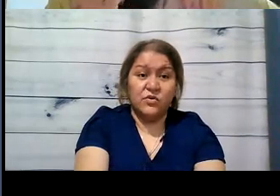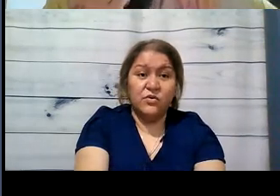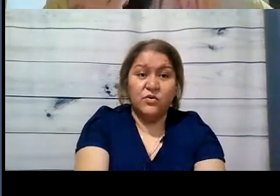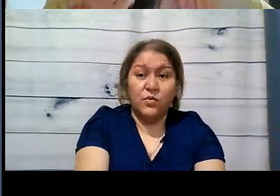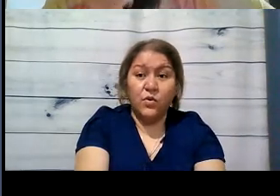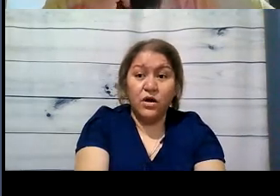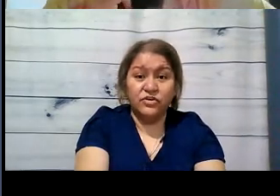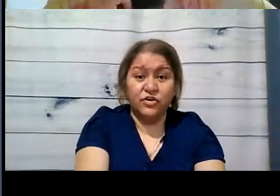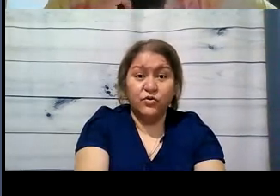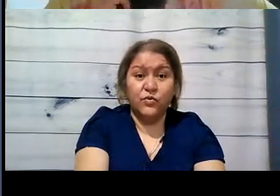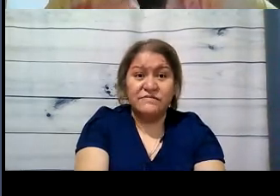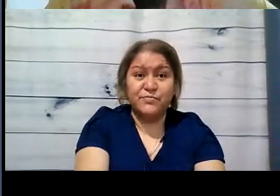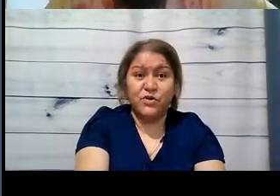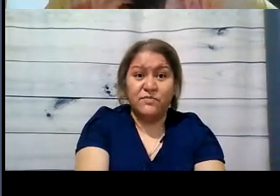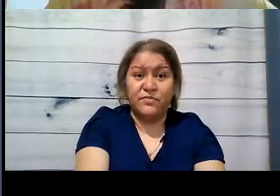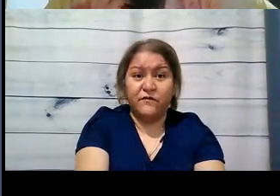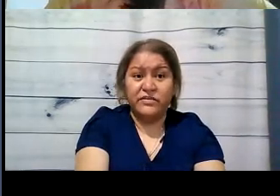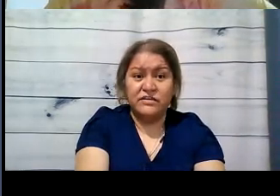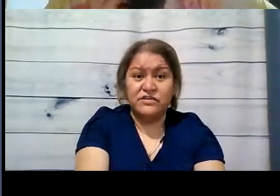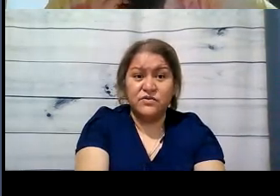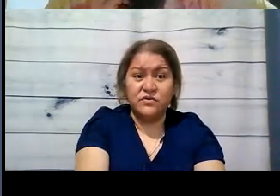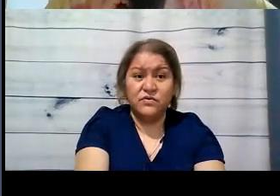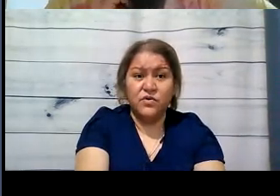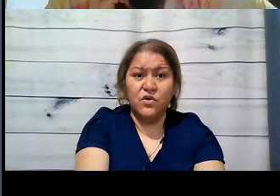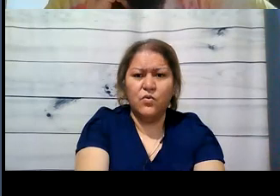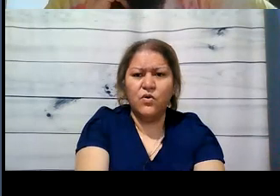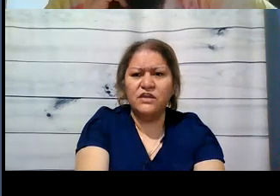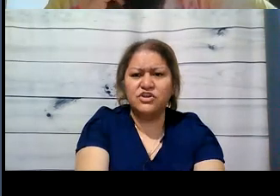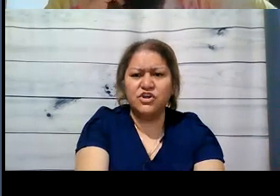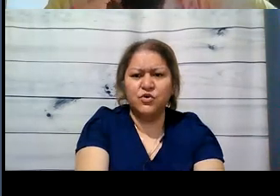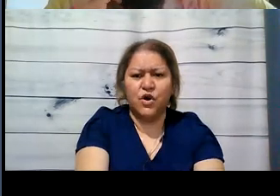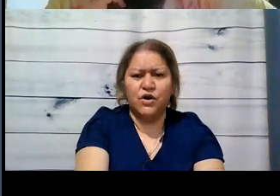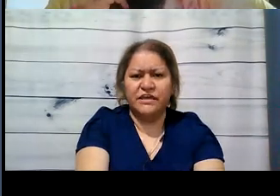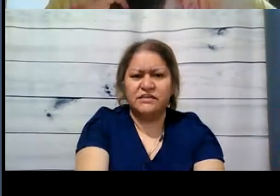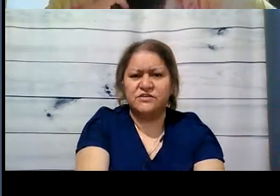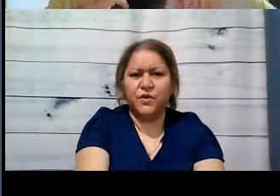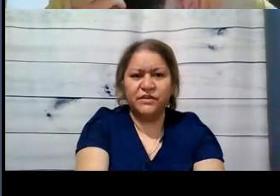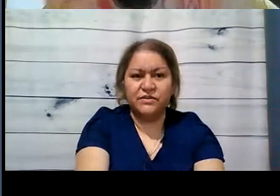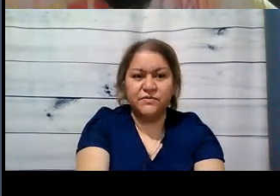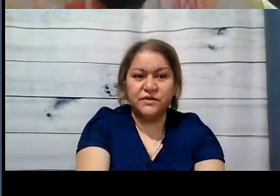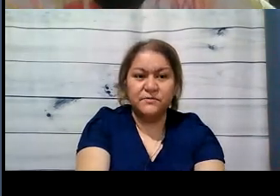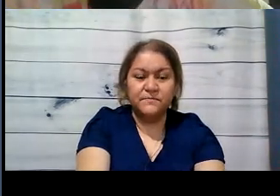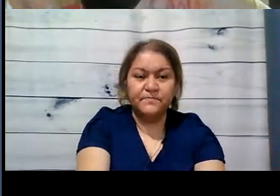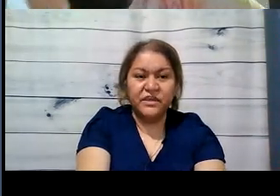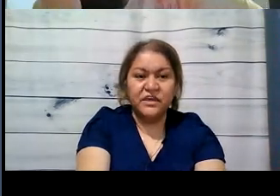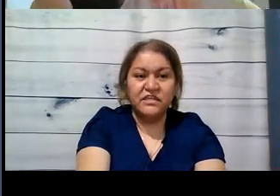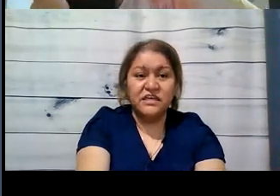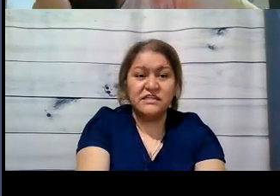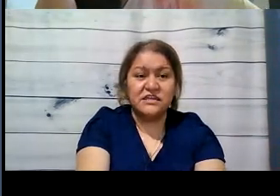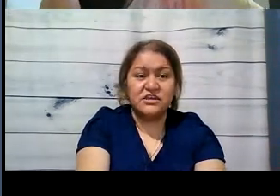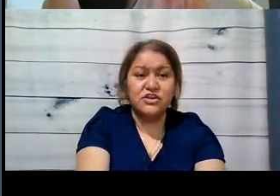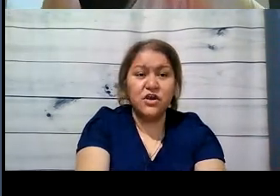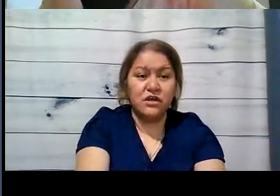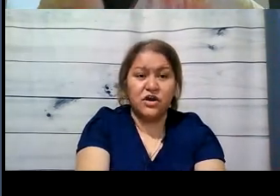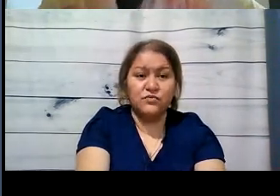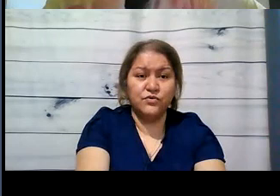So Walter was brought before the Duke. What do you call this? Roared the Duke. This